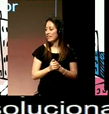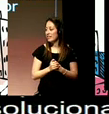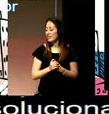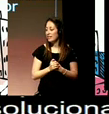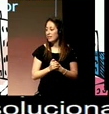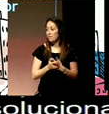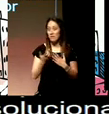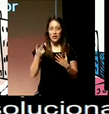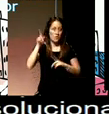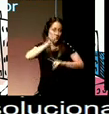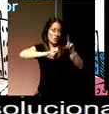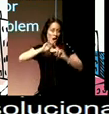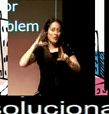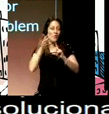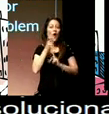has been